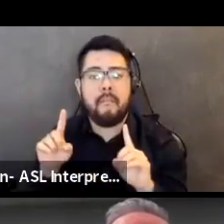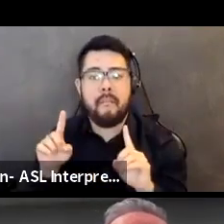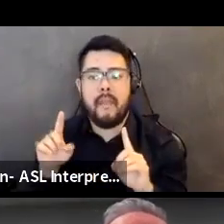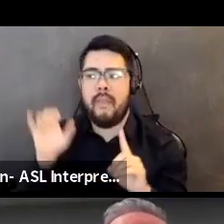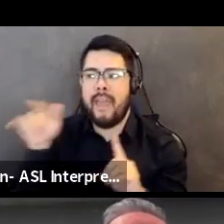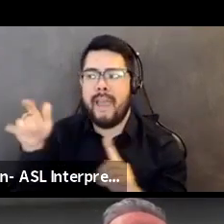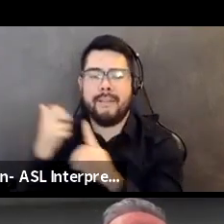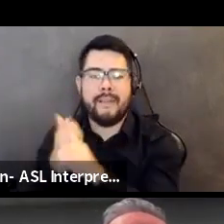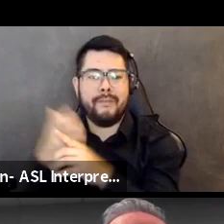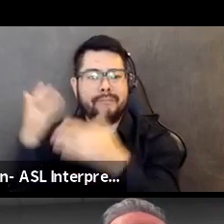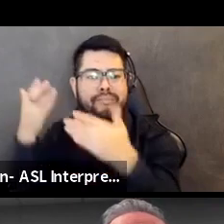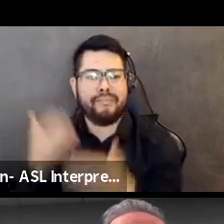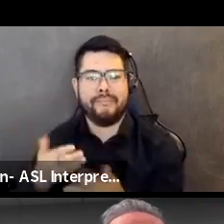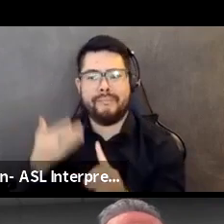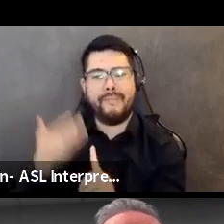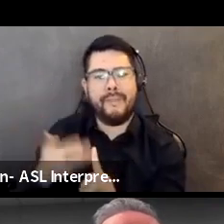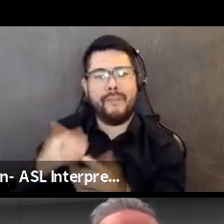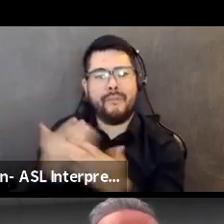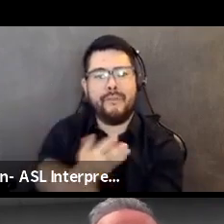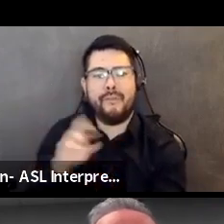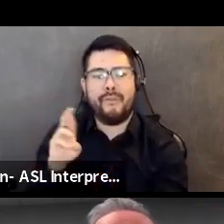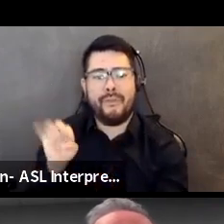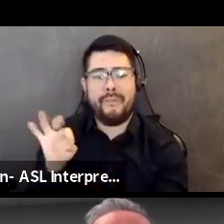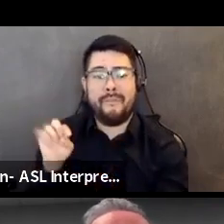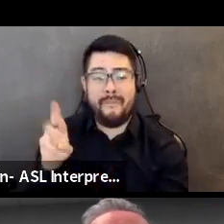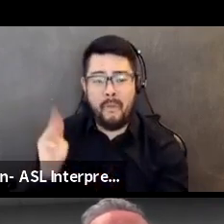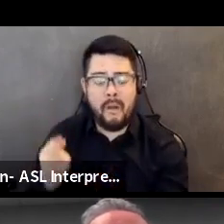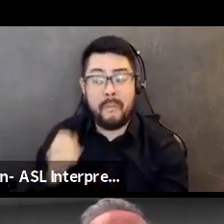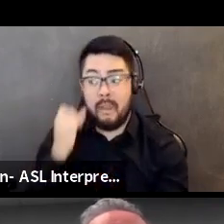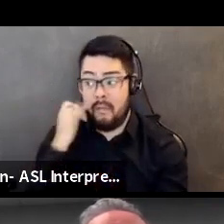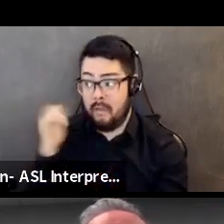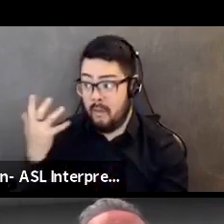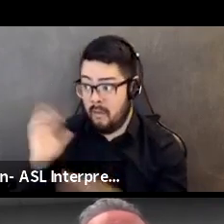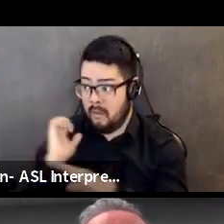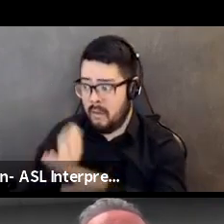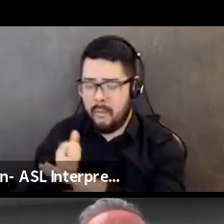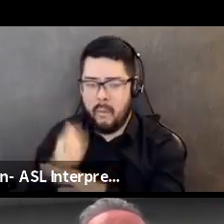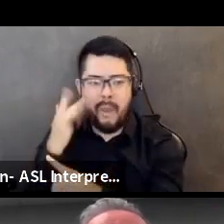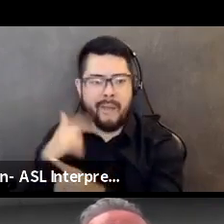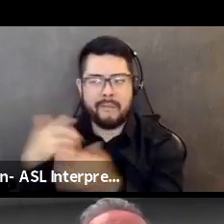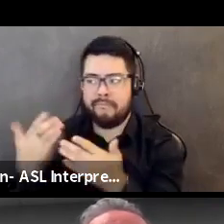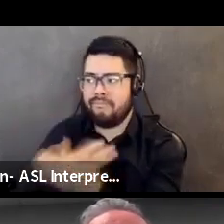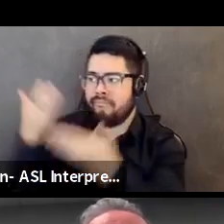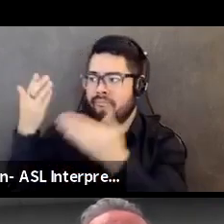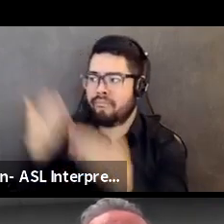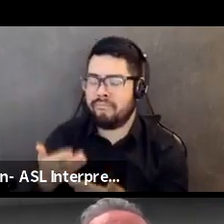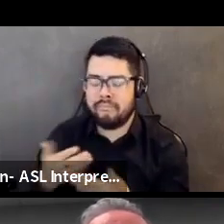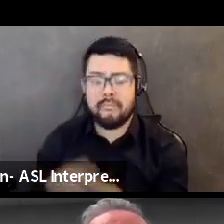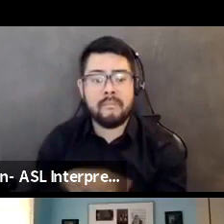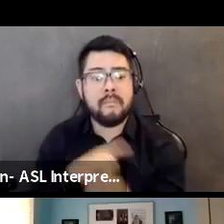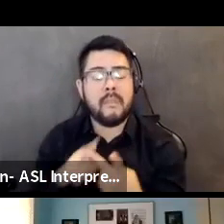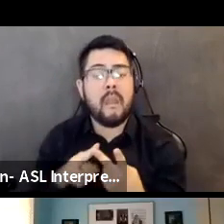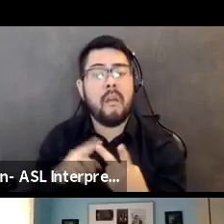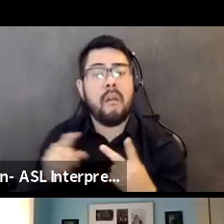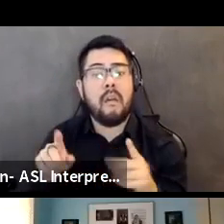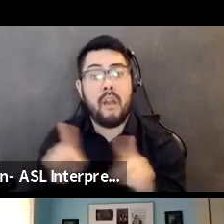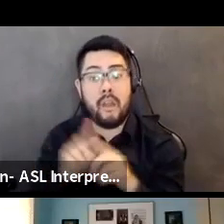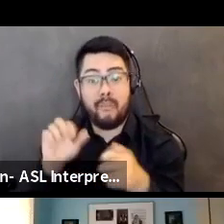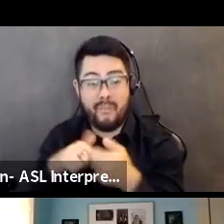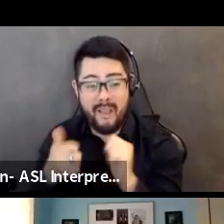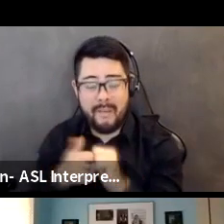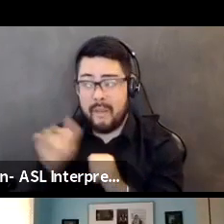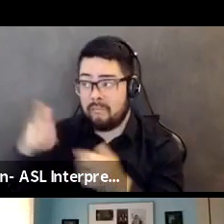a reform a week ago if this was already the case i don't know why that was introduced as a reform the other problem i have with the reformers